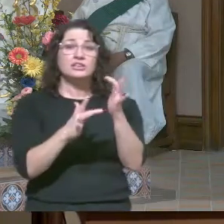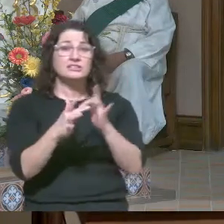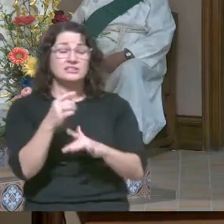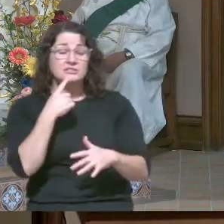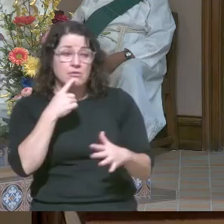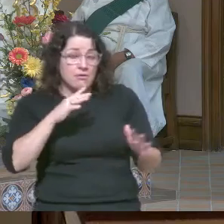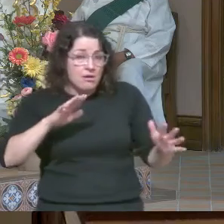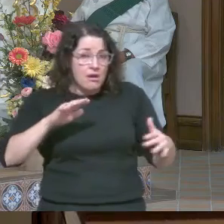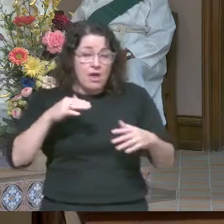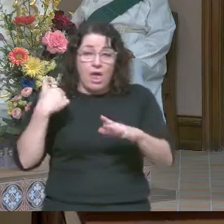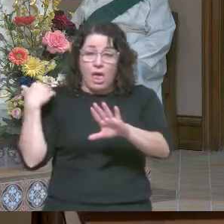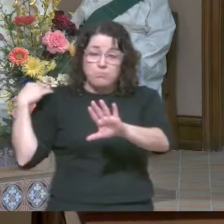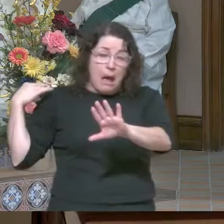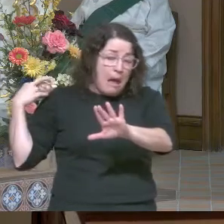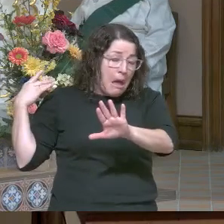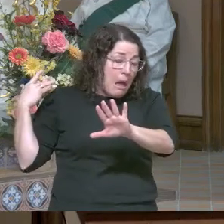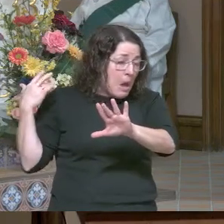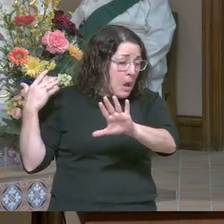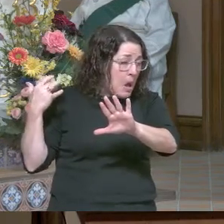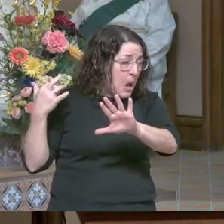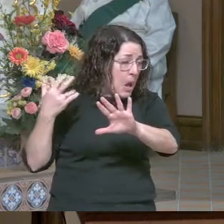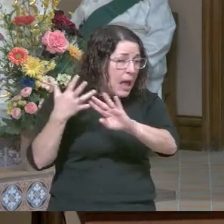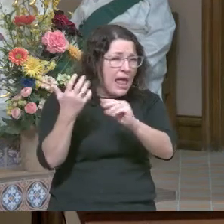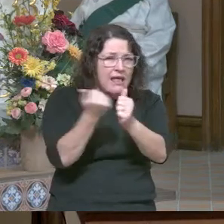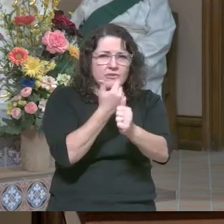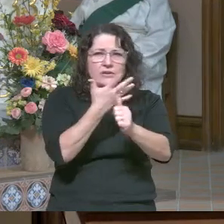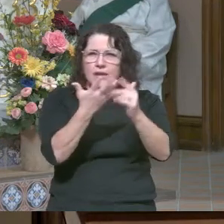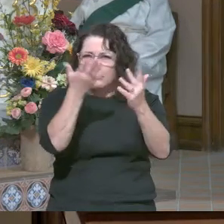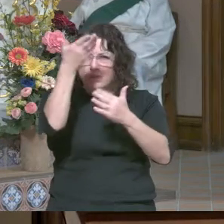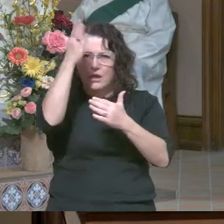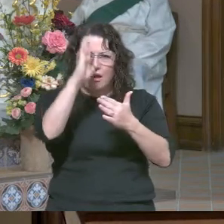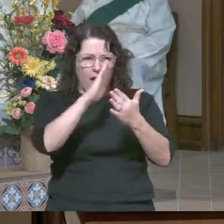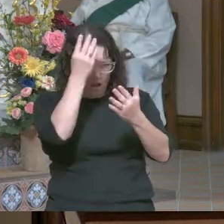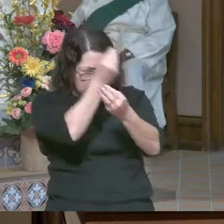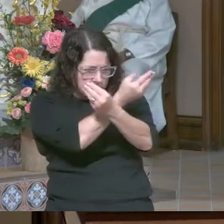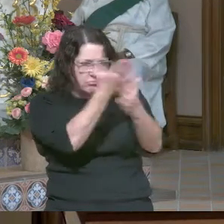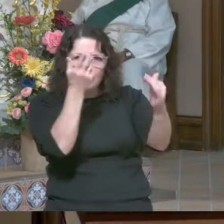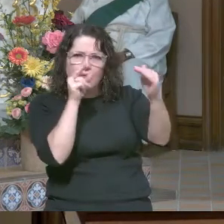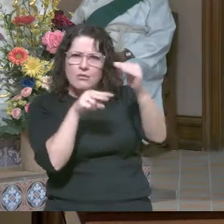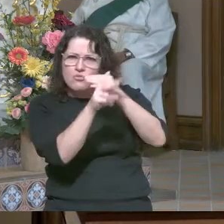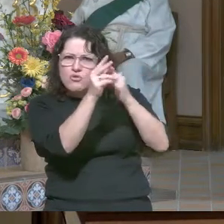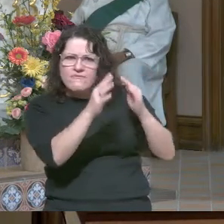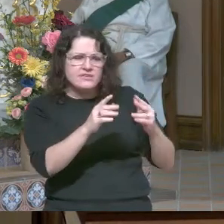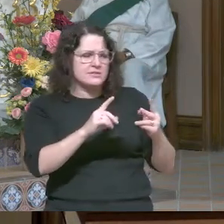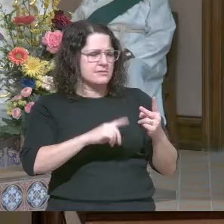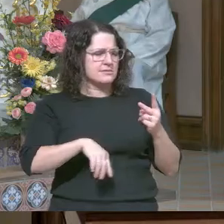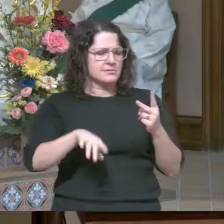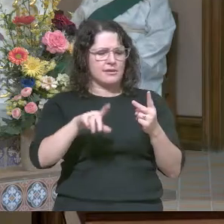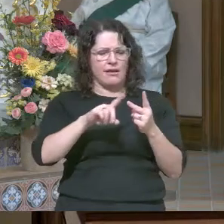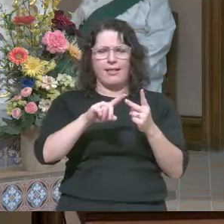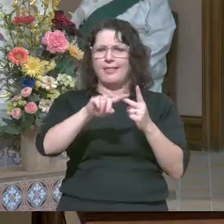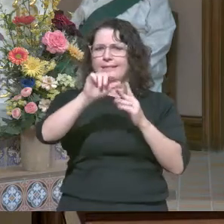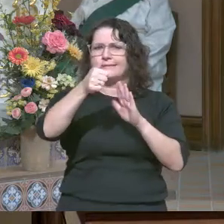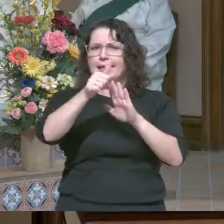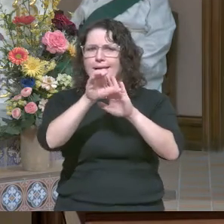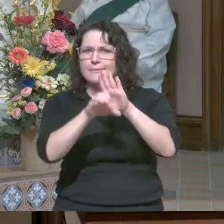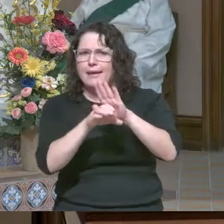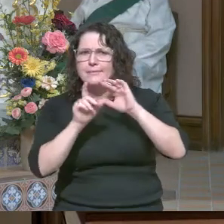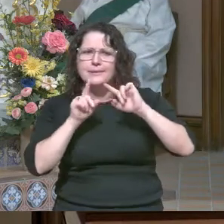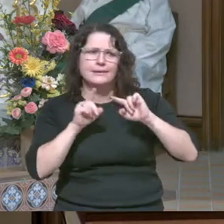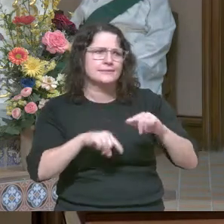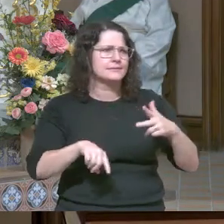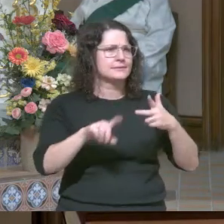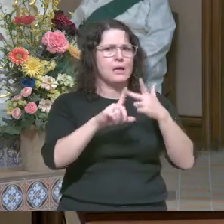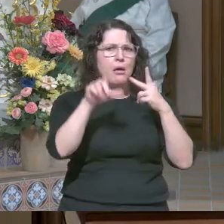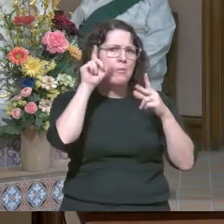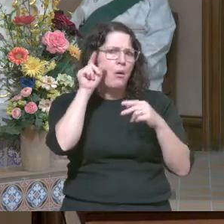God up until that point, everything that the prophets taught, everything from the Ten Commandments, the